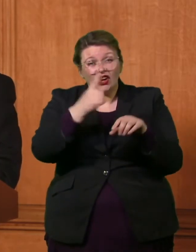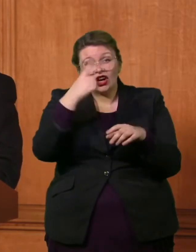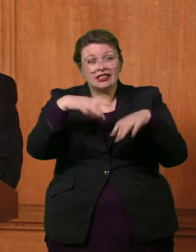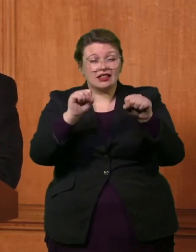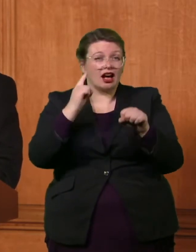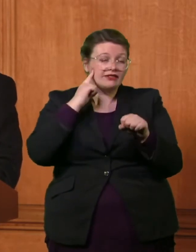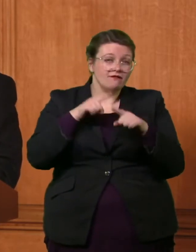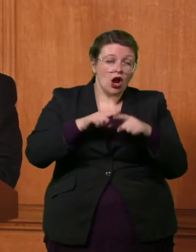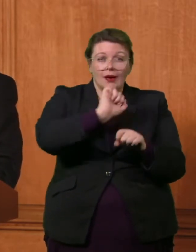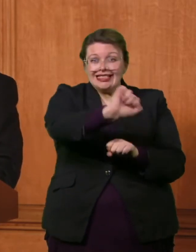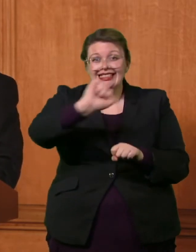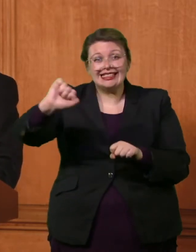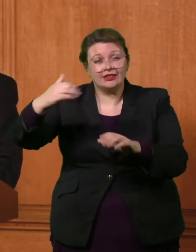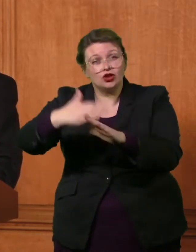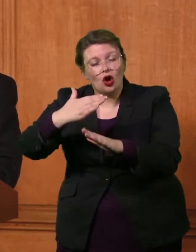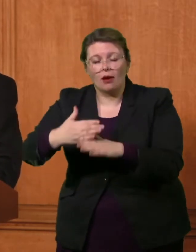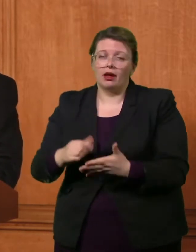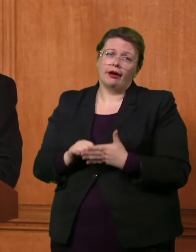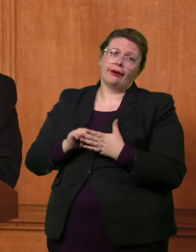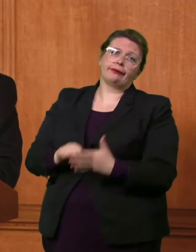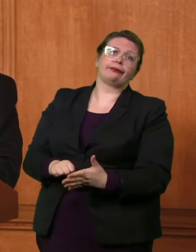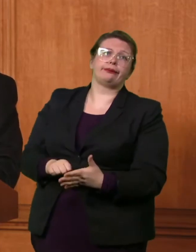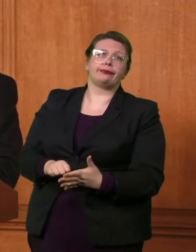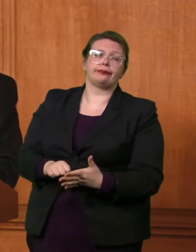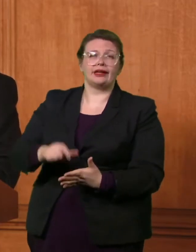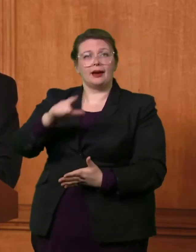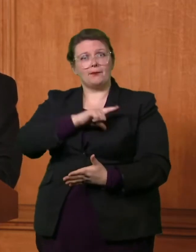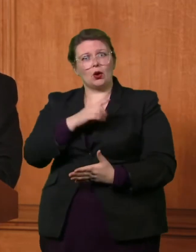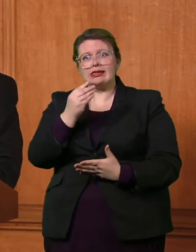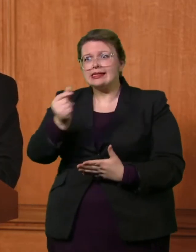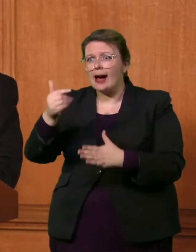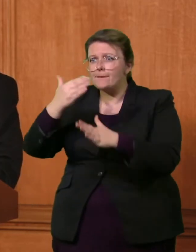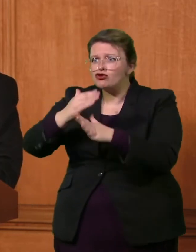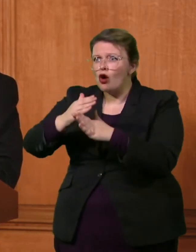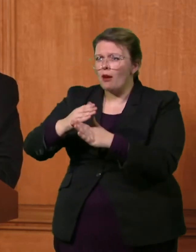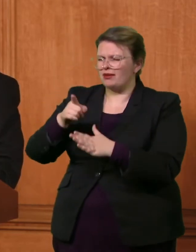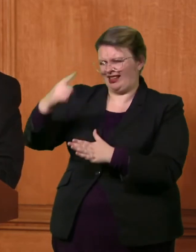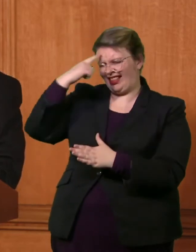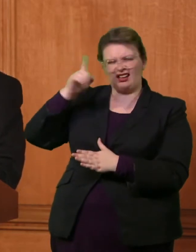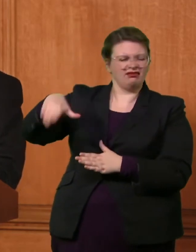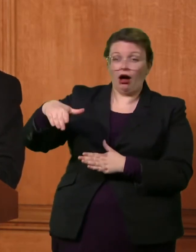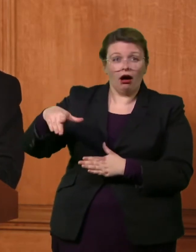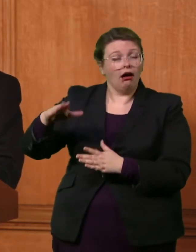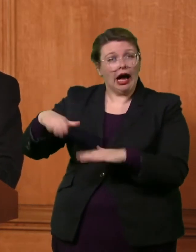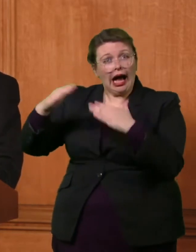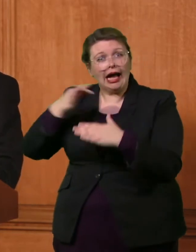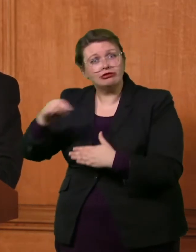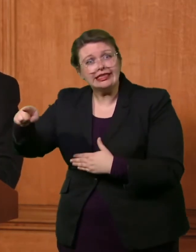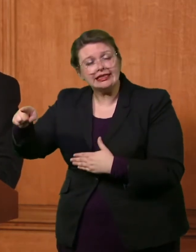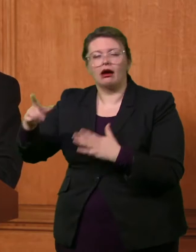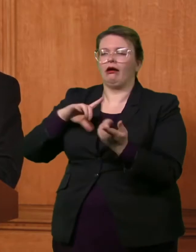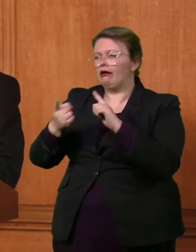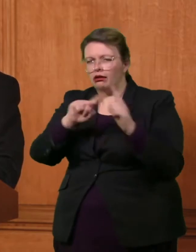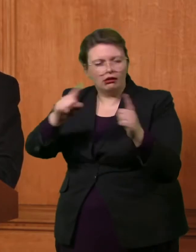multiplicity of occupations that would need to be called forwards. And doing that is going to damage the